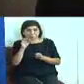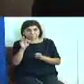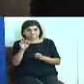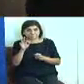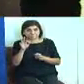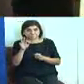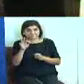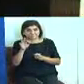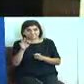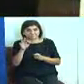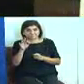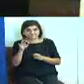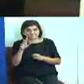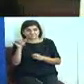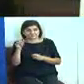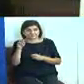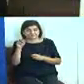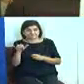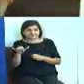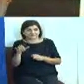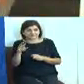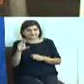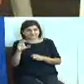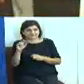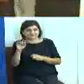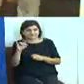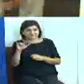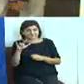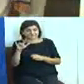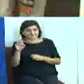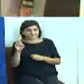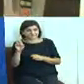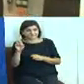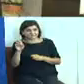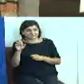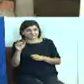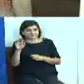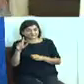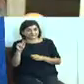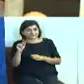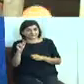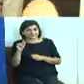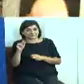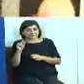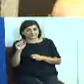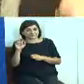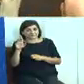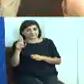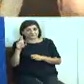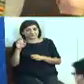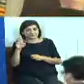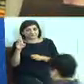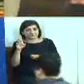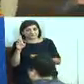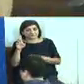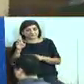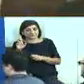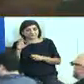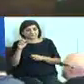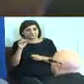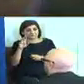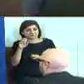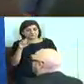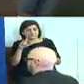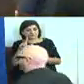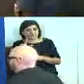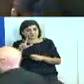Jenny, Camille, Art, Bruce, and Carol in spirit to